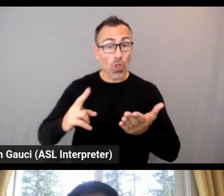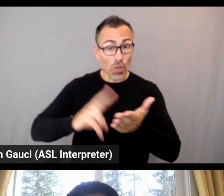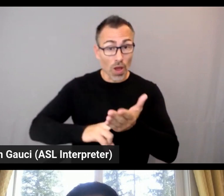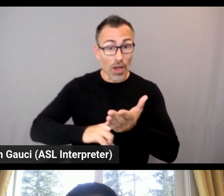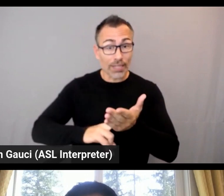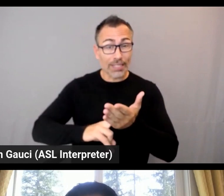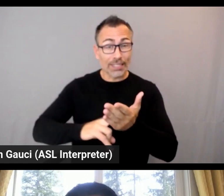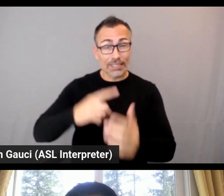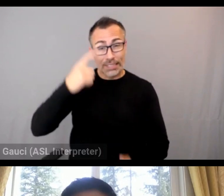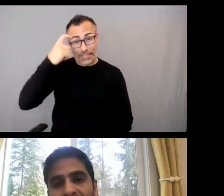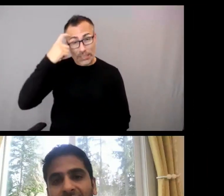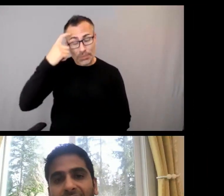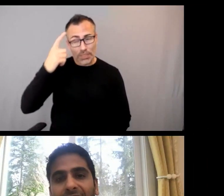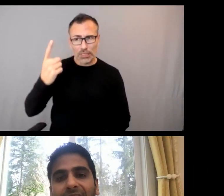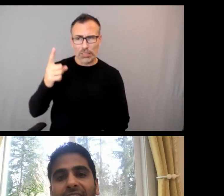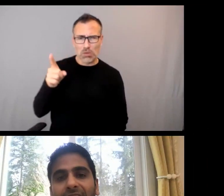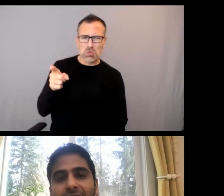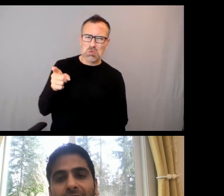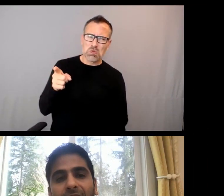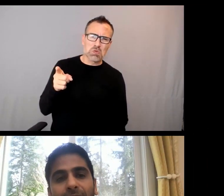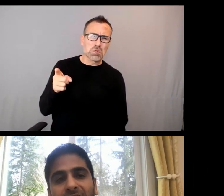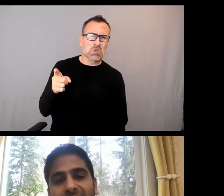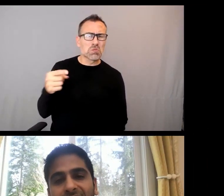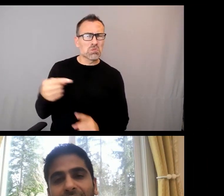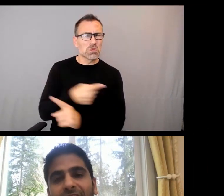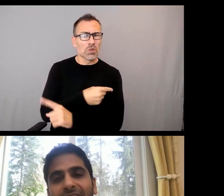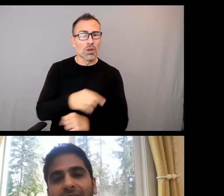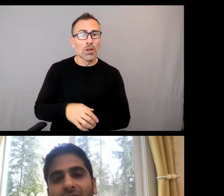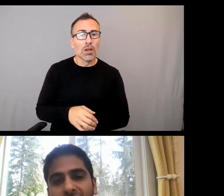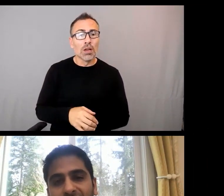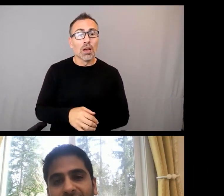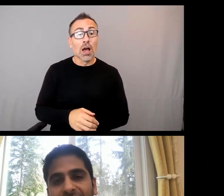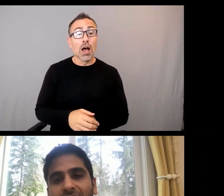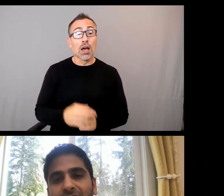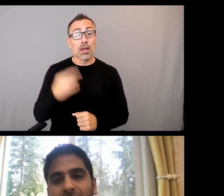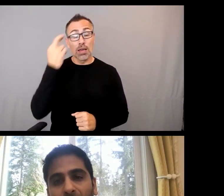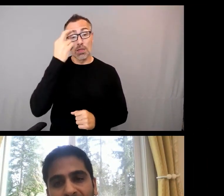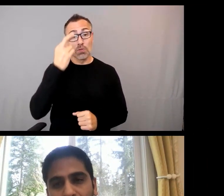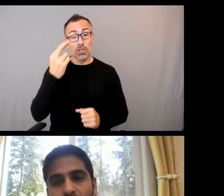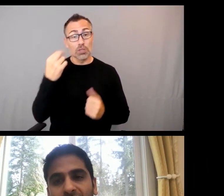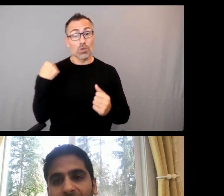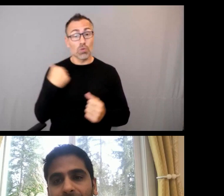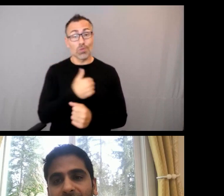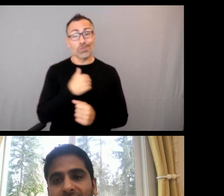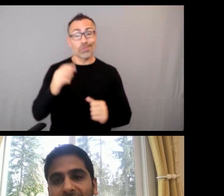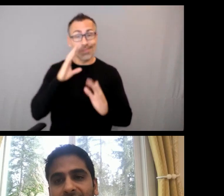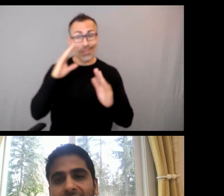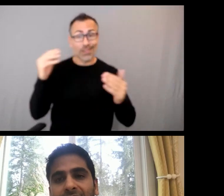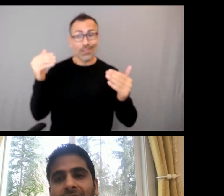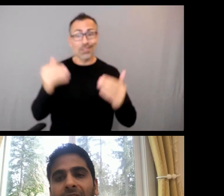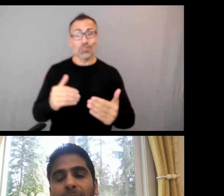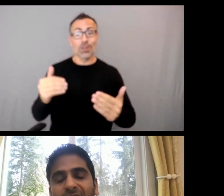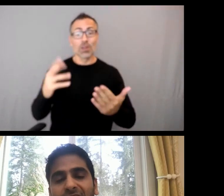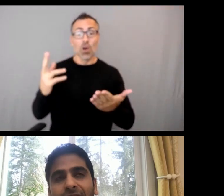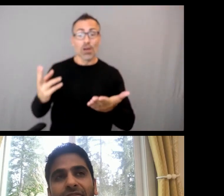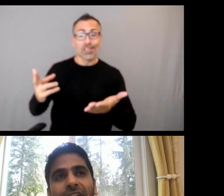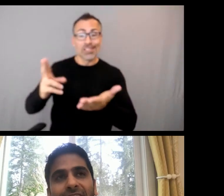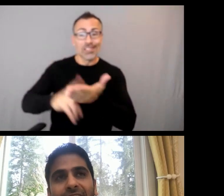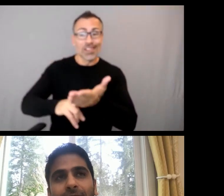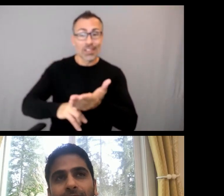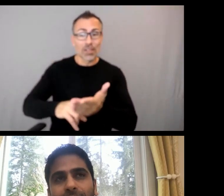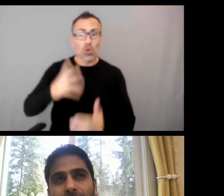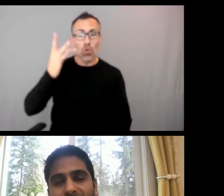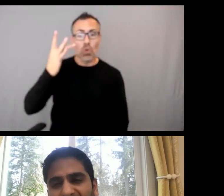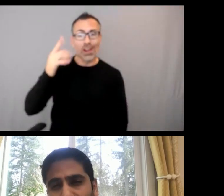finding suspicious logins. And the reason we are concentrating on logins to start with is because we